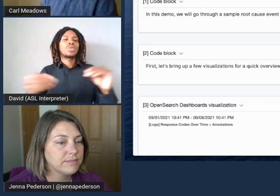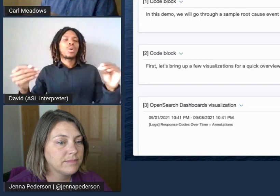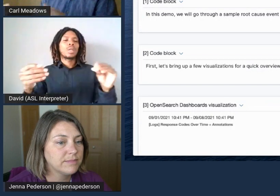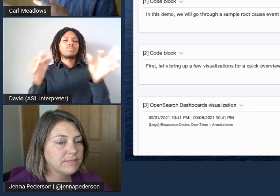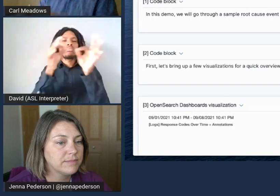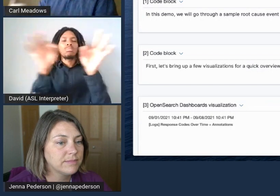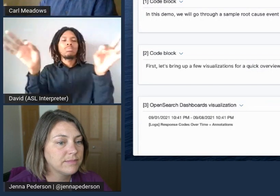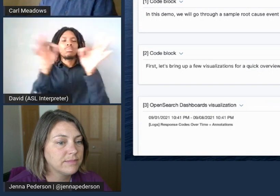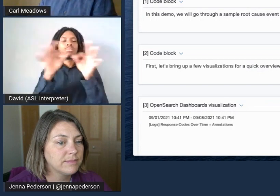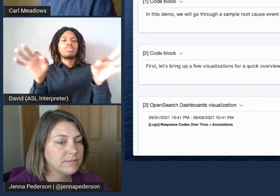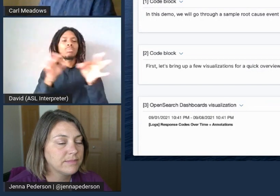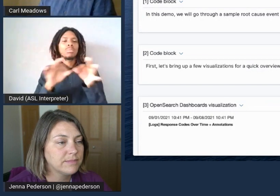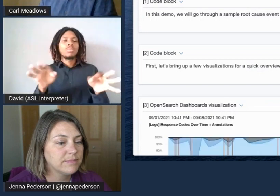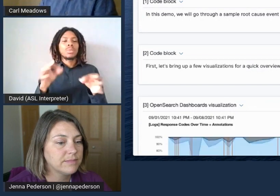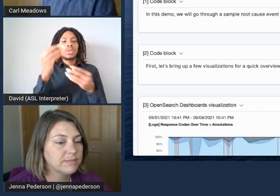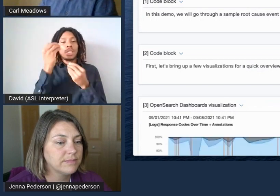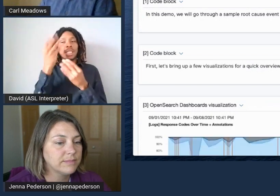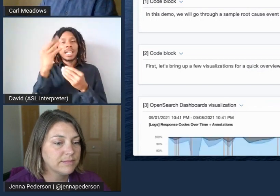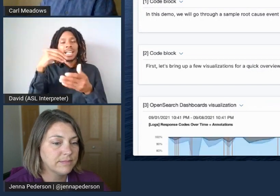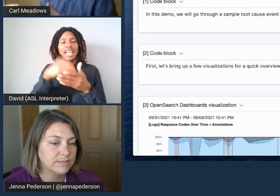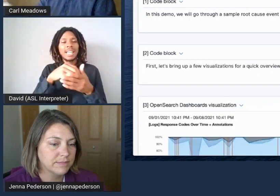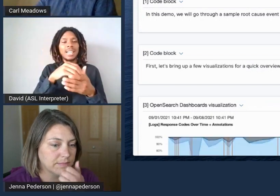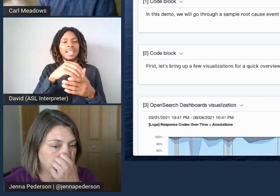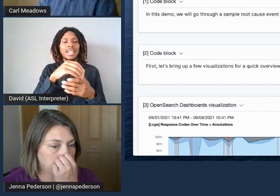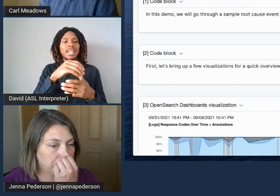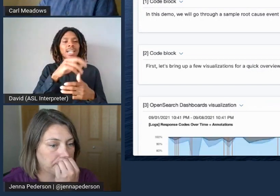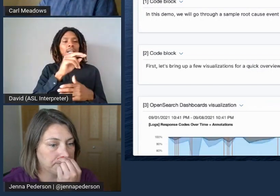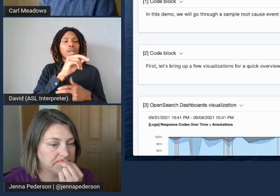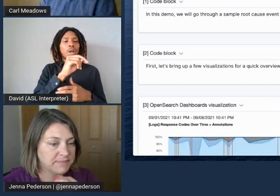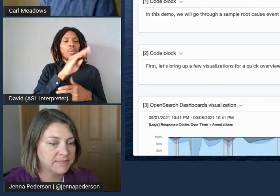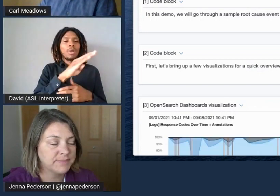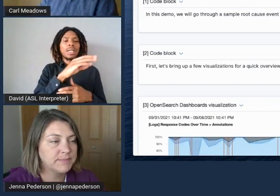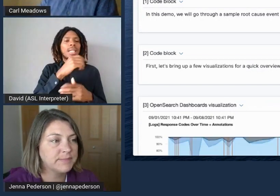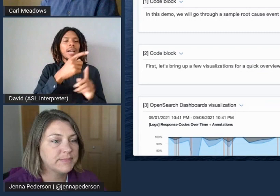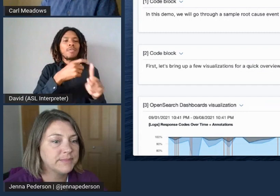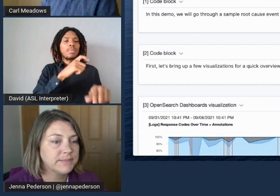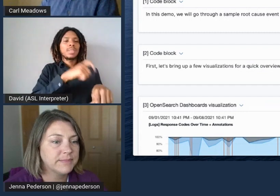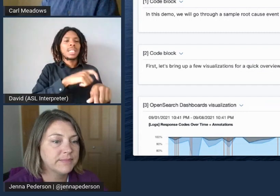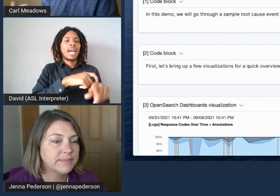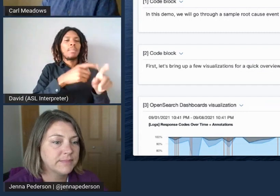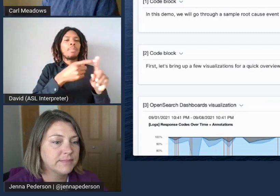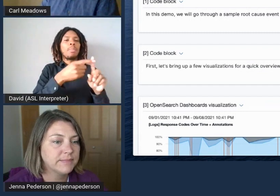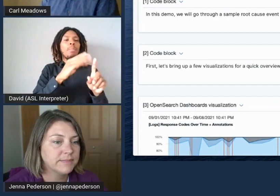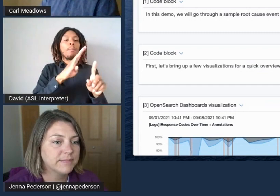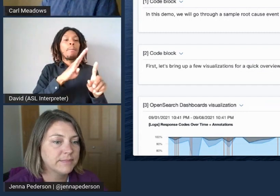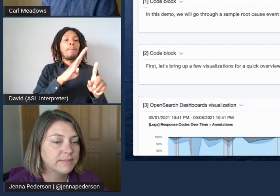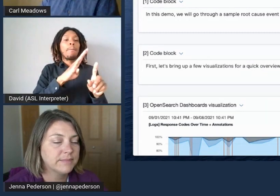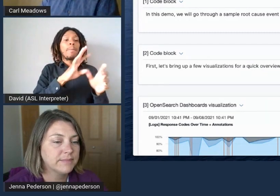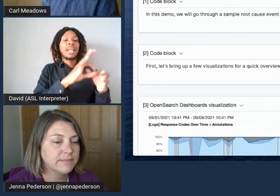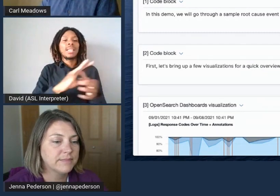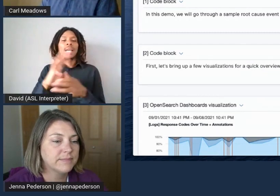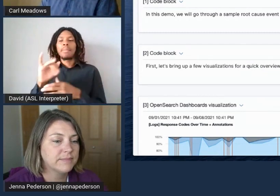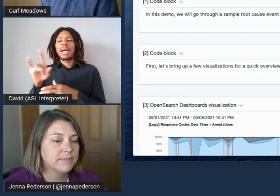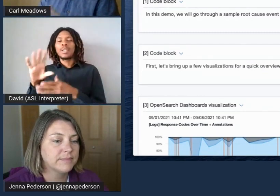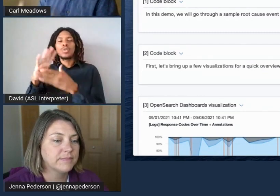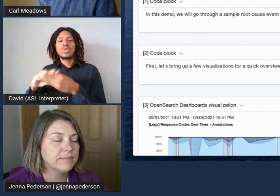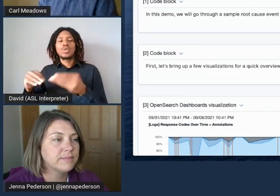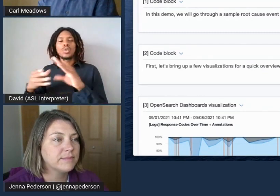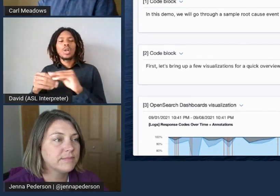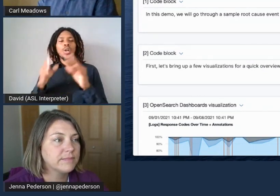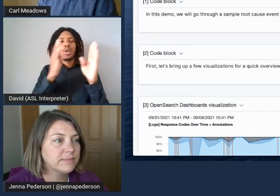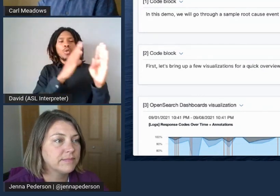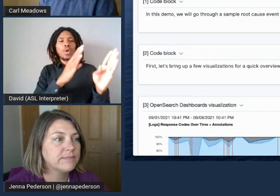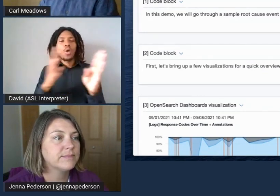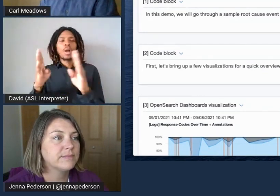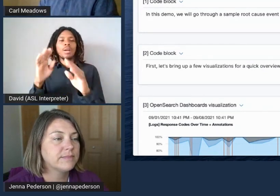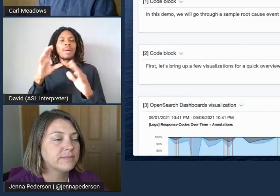data in the notebook isn't linked by time; it's linked by a story. So you can organize your notebook like in